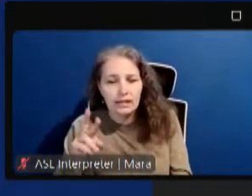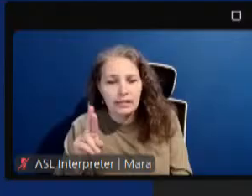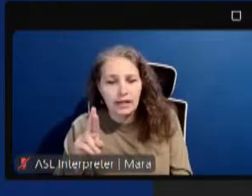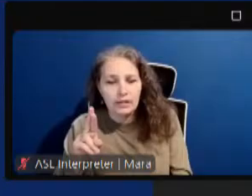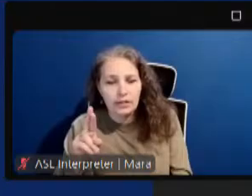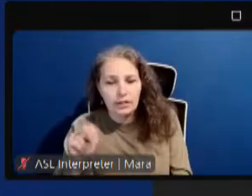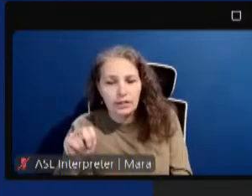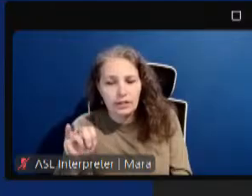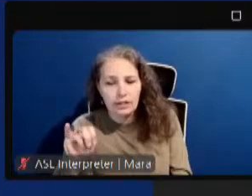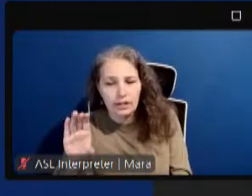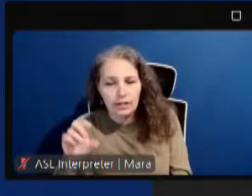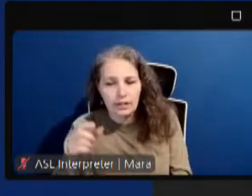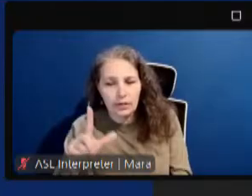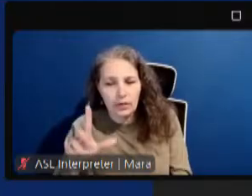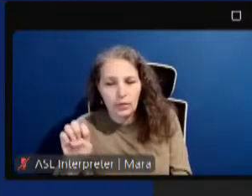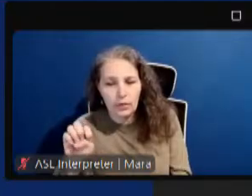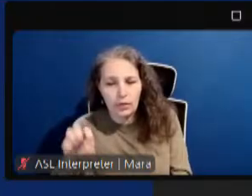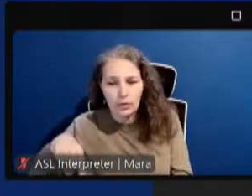Public Health.